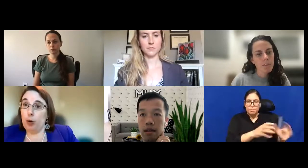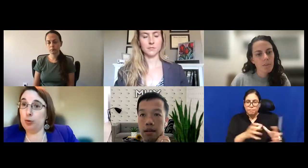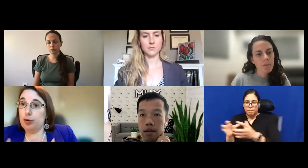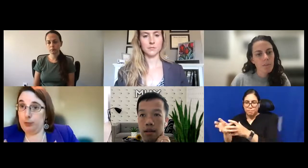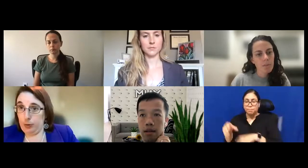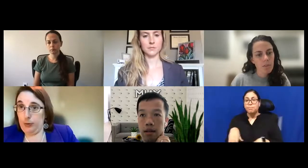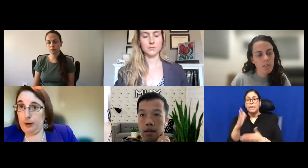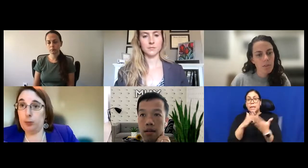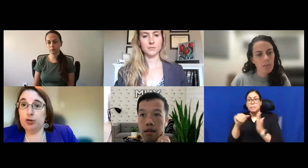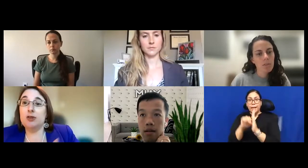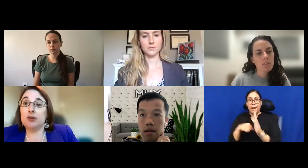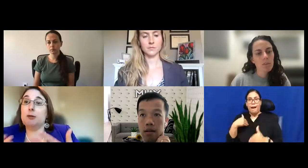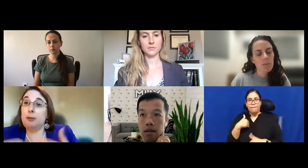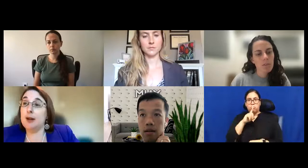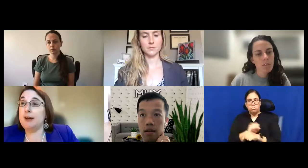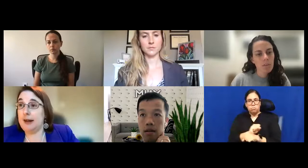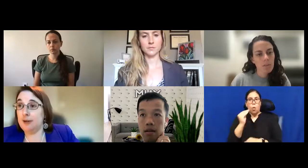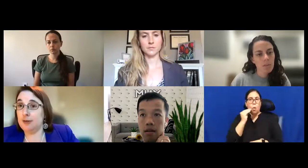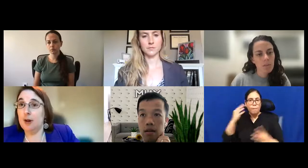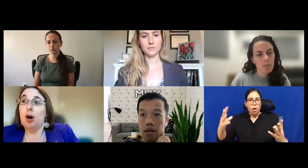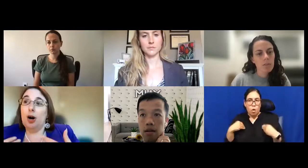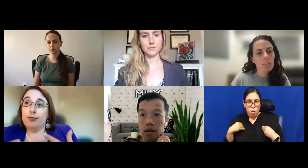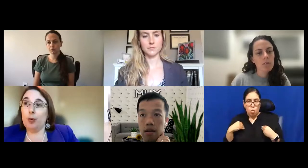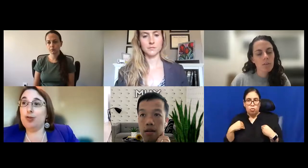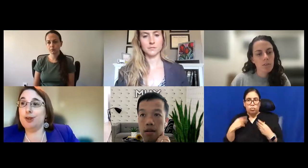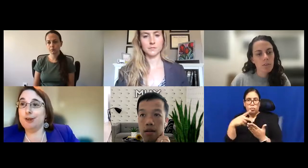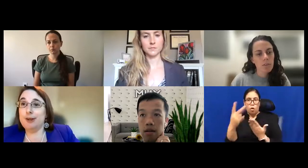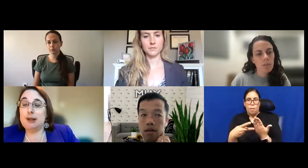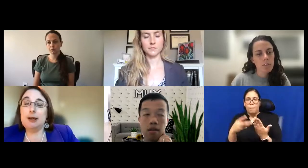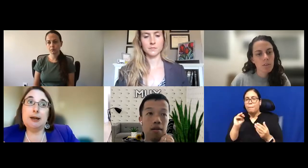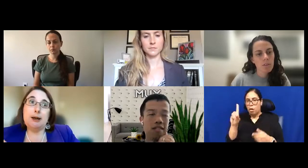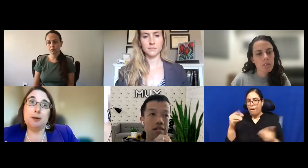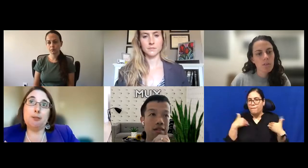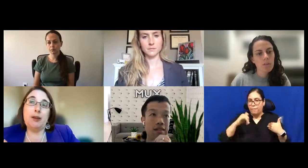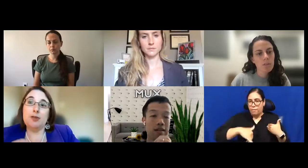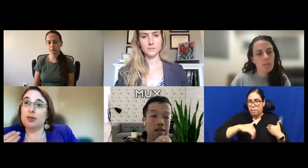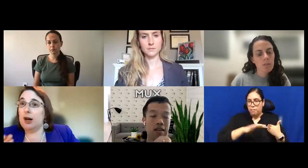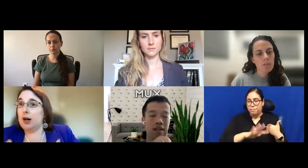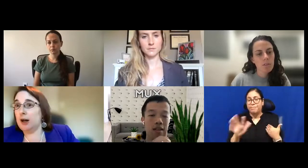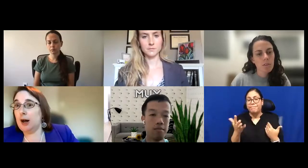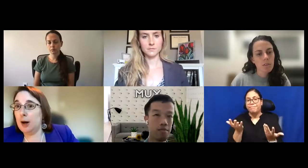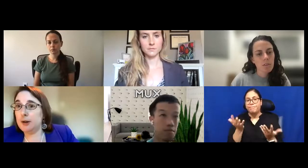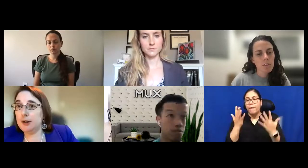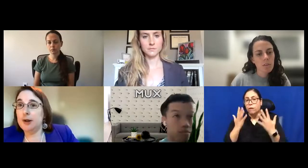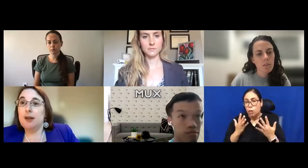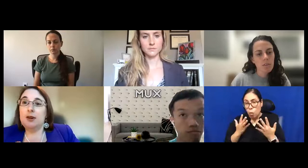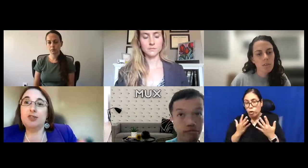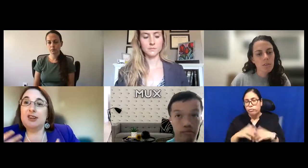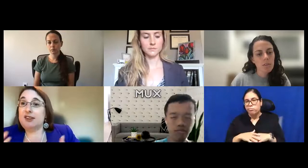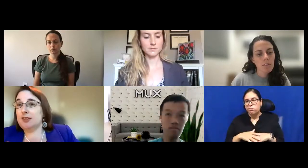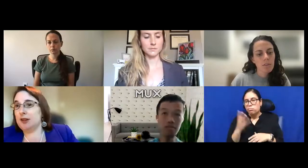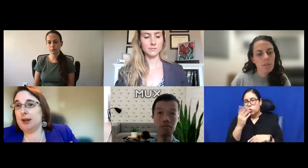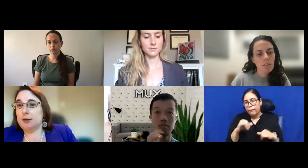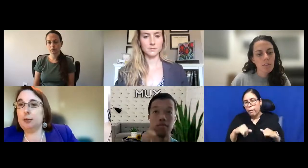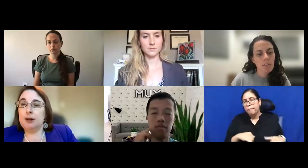home ownership program, which the state of Maryland has. Unfortunately, and this is not uncommon, there is